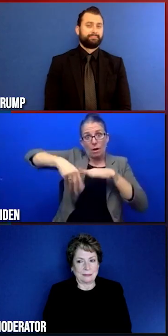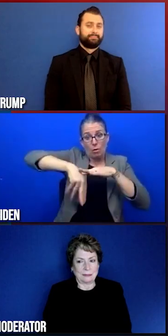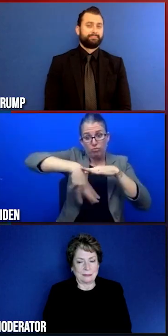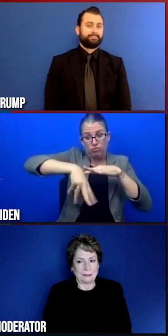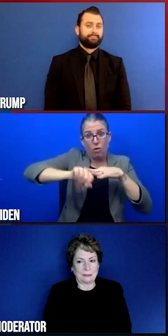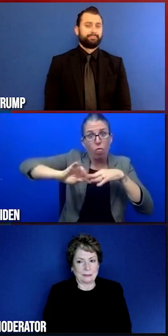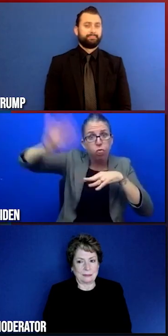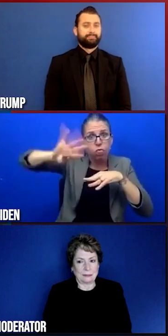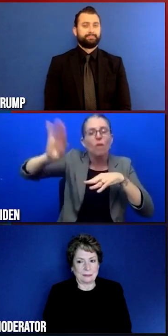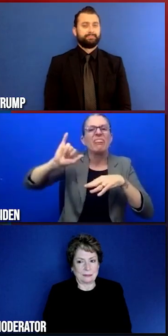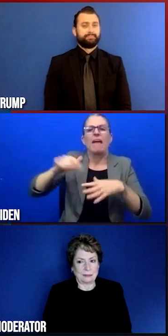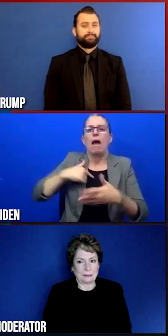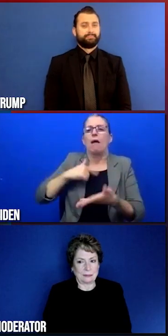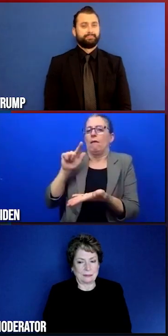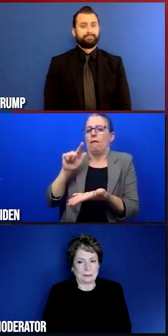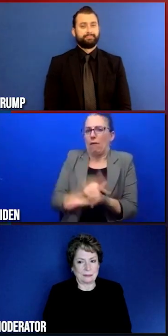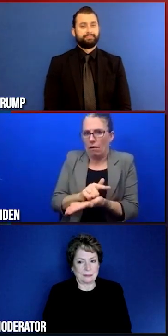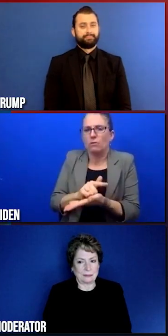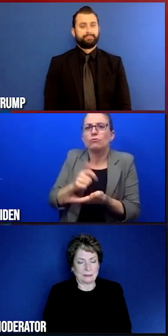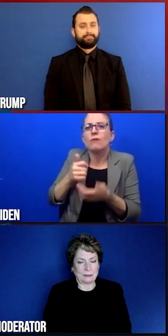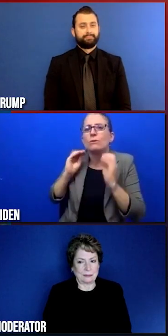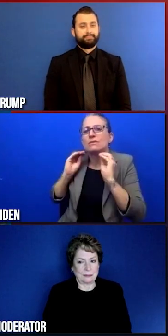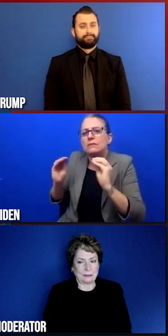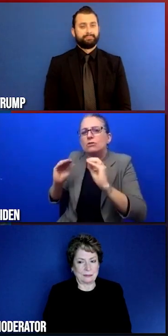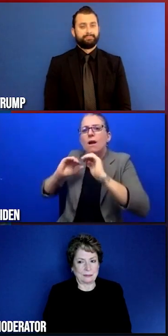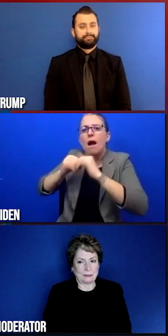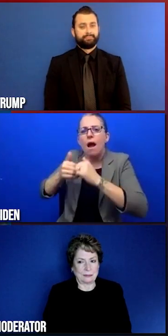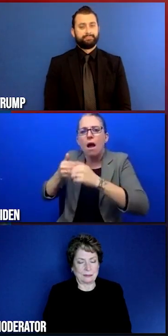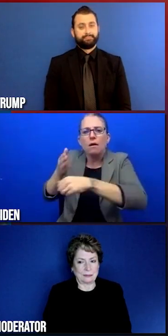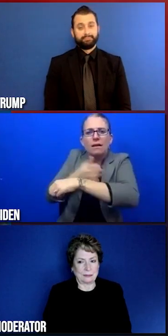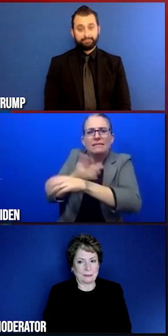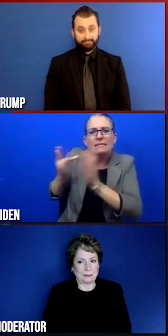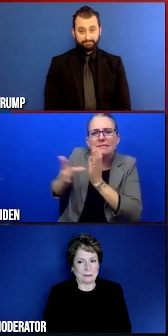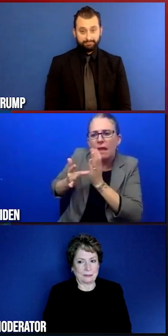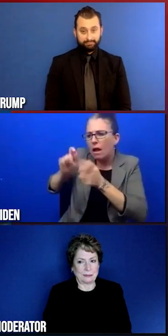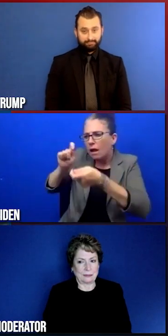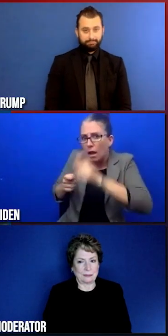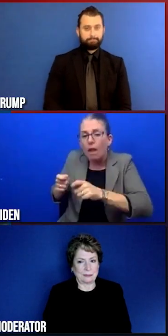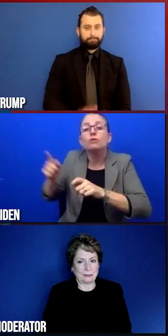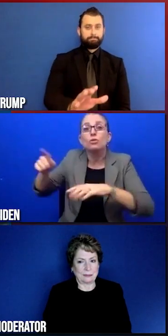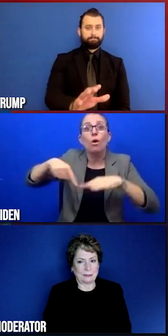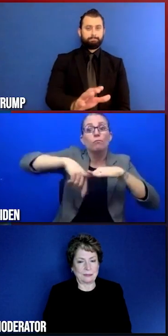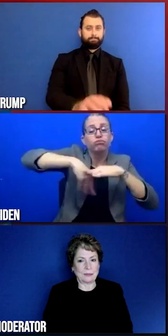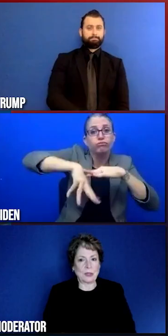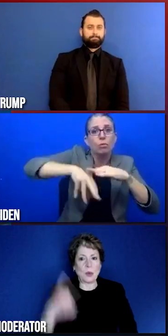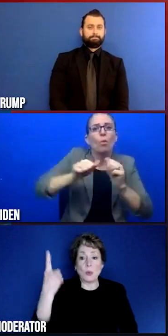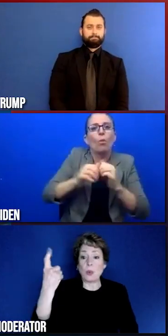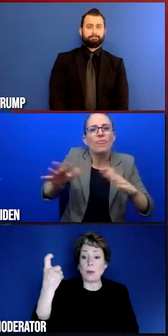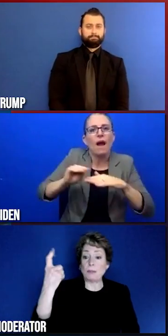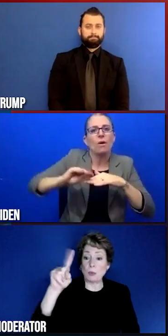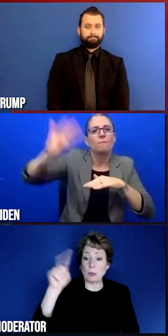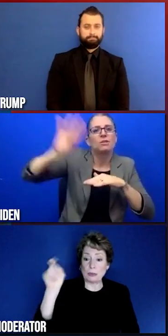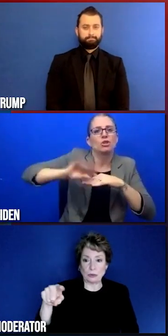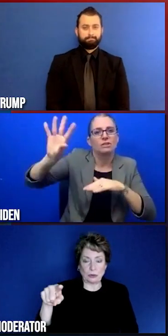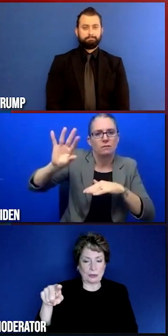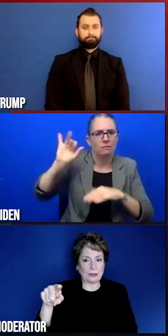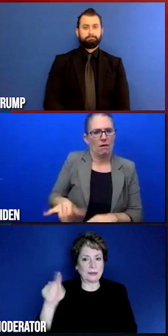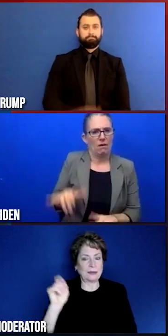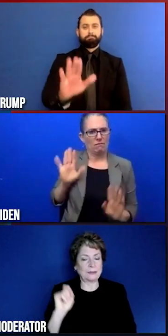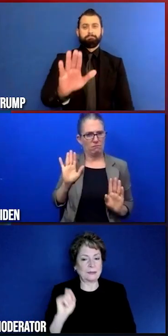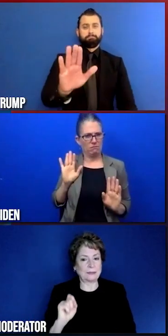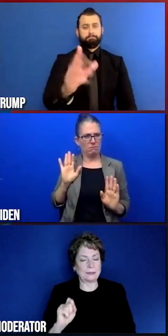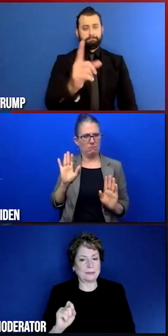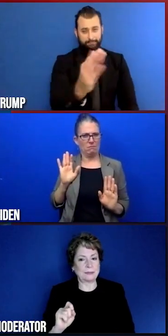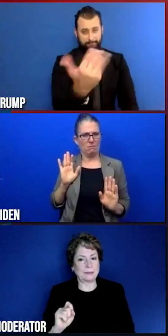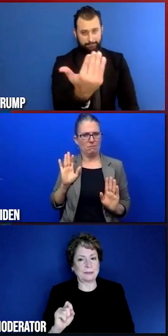in doing it. But it's a transition to that. I have one more question in this pod, and then he was against fracking. He said it. I will show